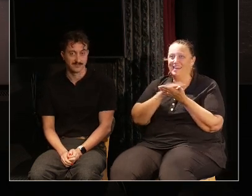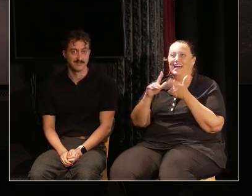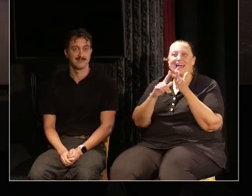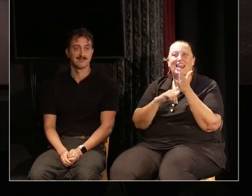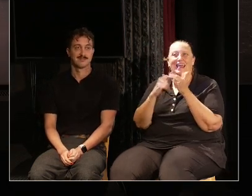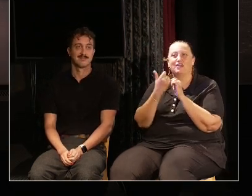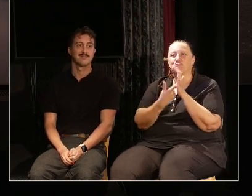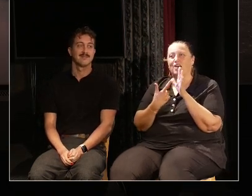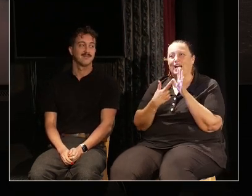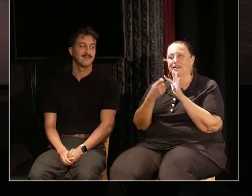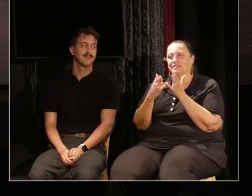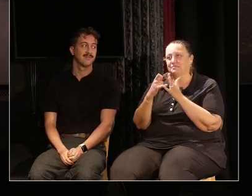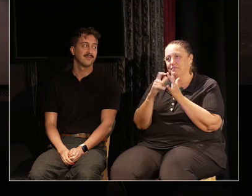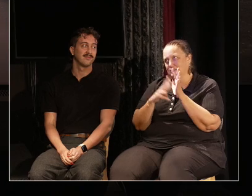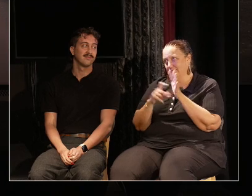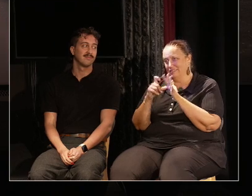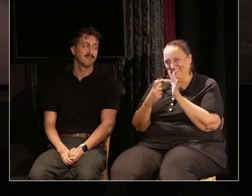everyone.